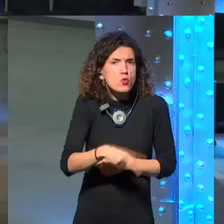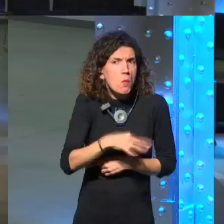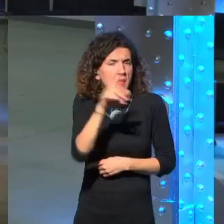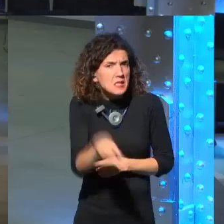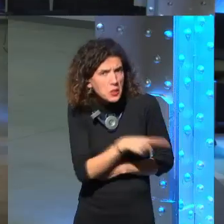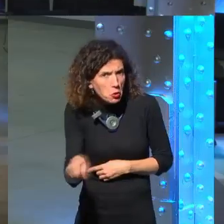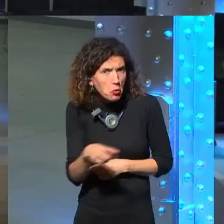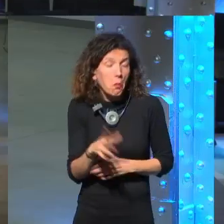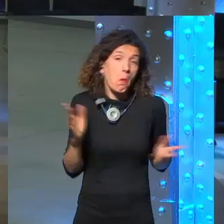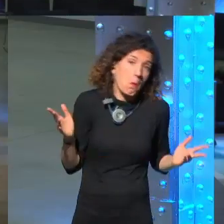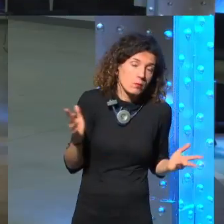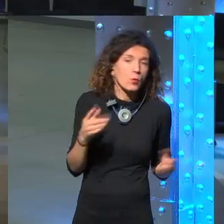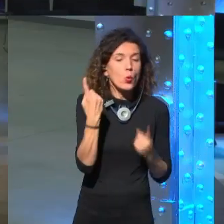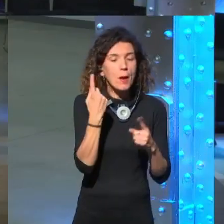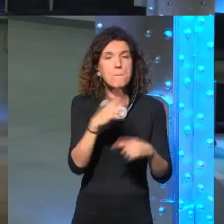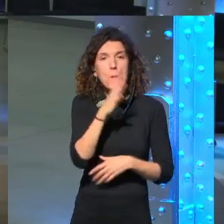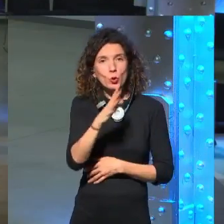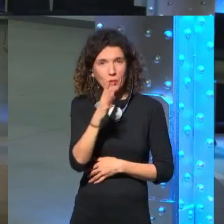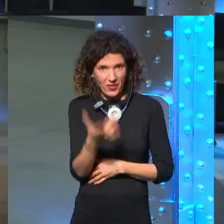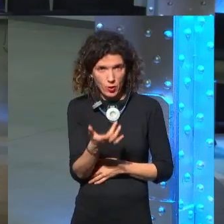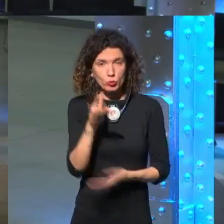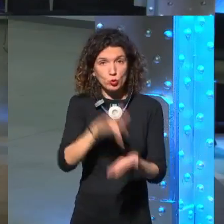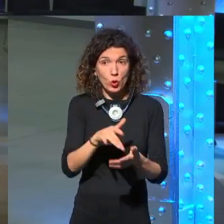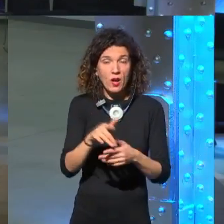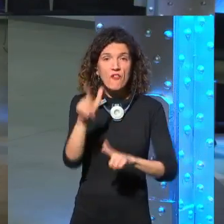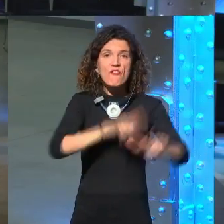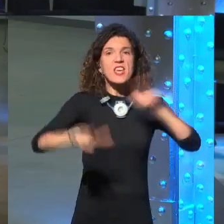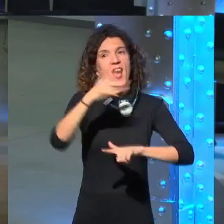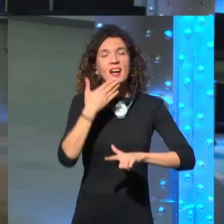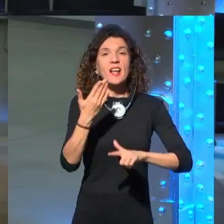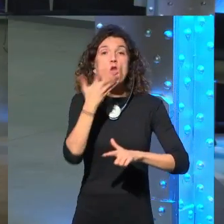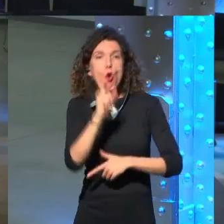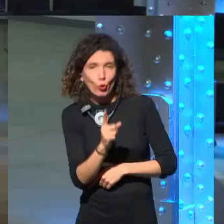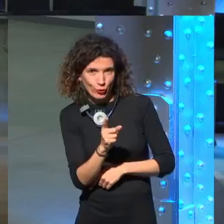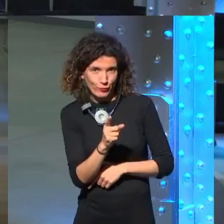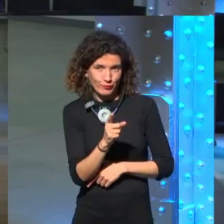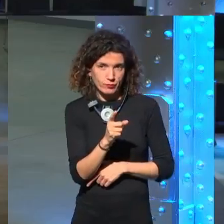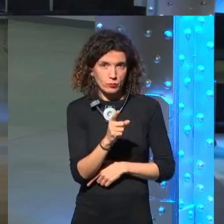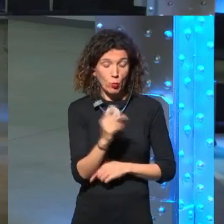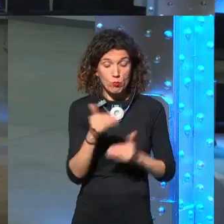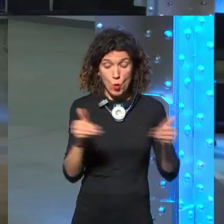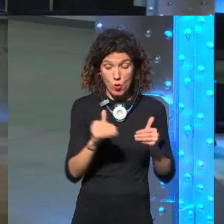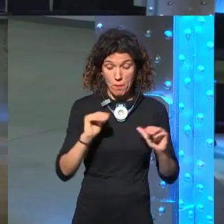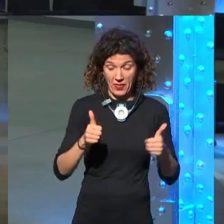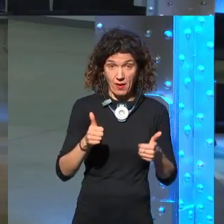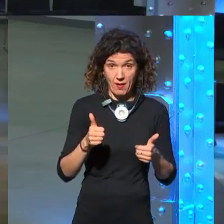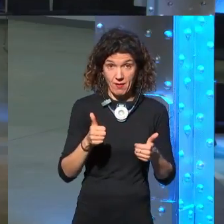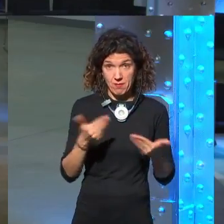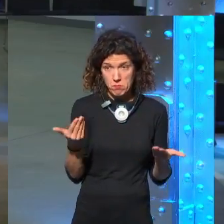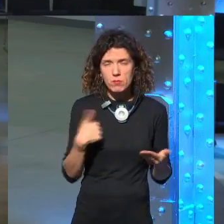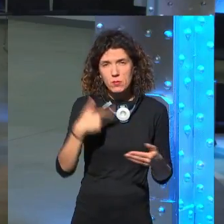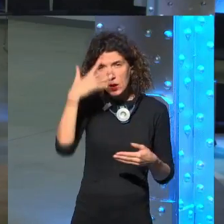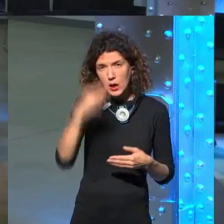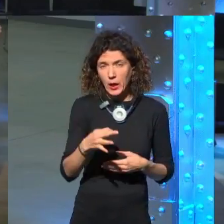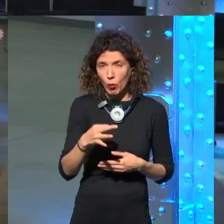other motivations for this journey into the unknown was partly the person I took over this job from,